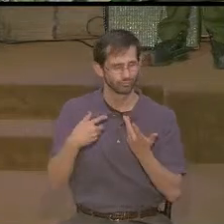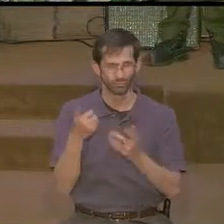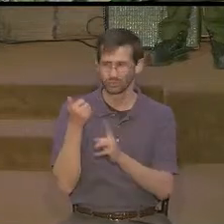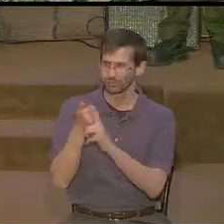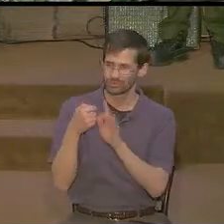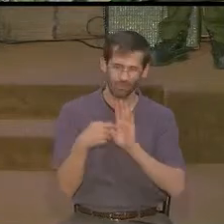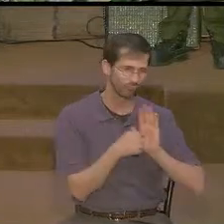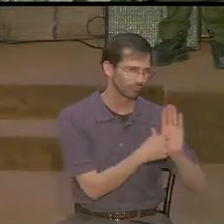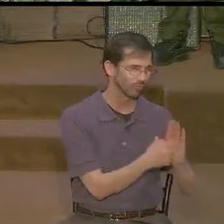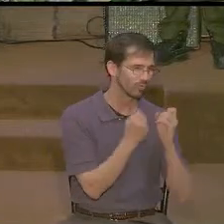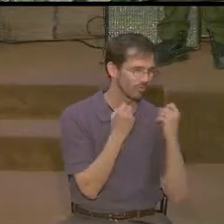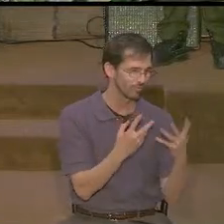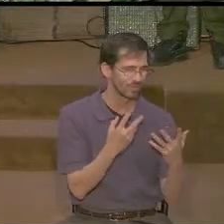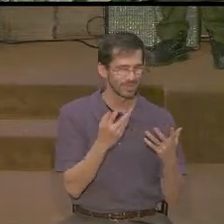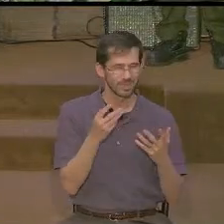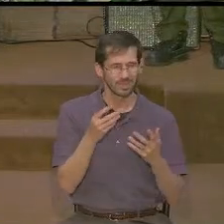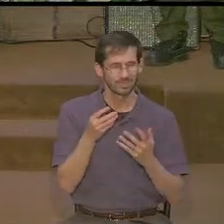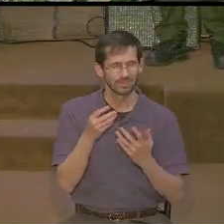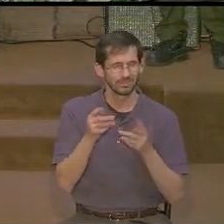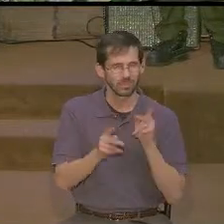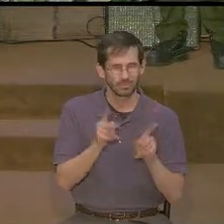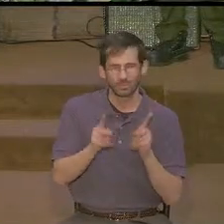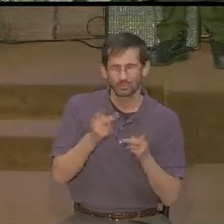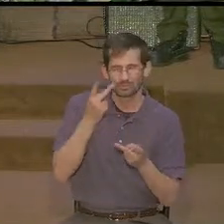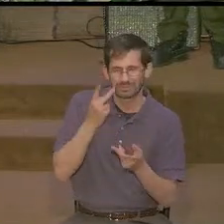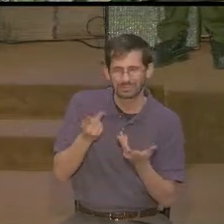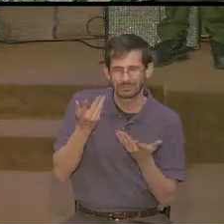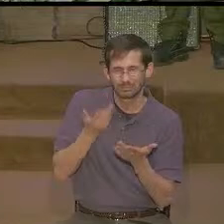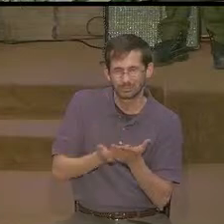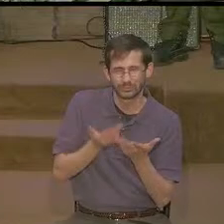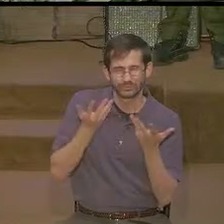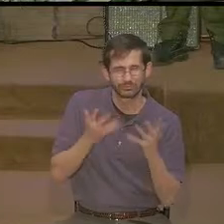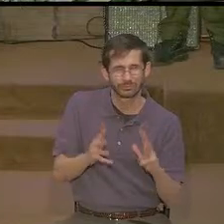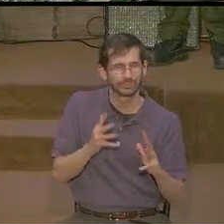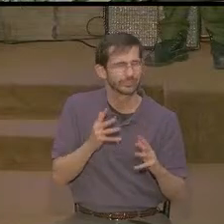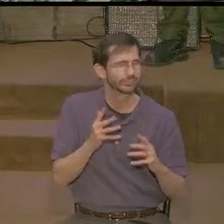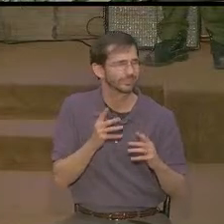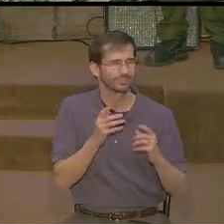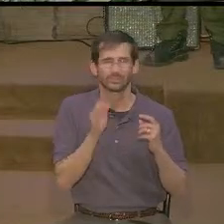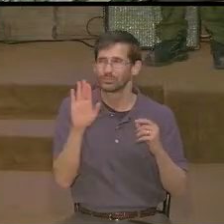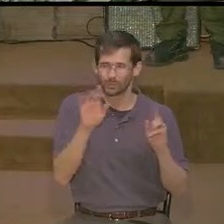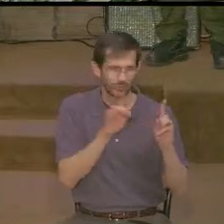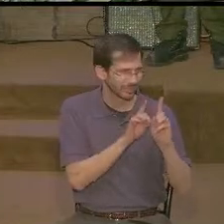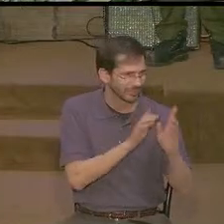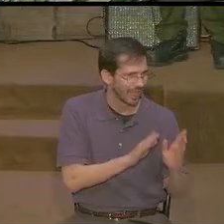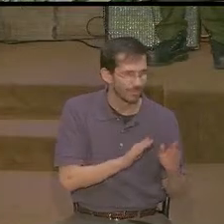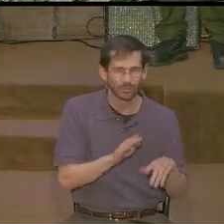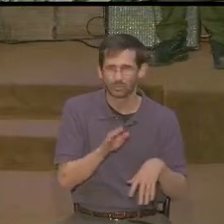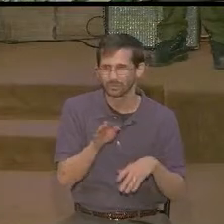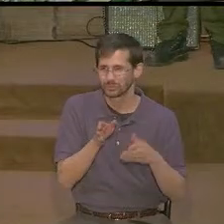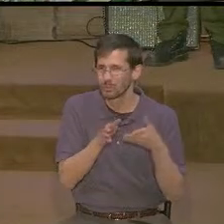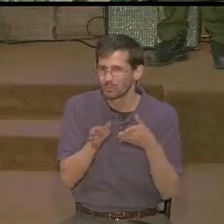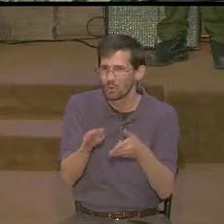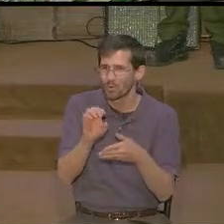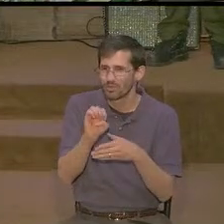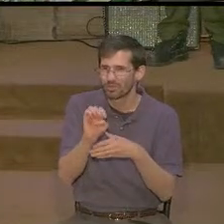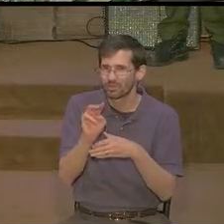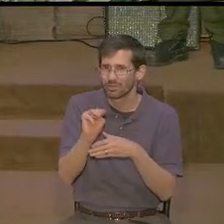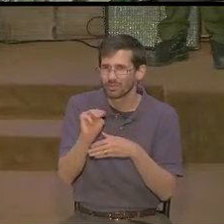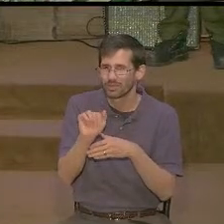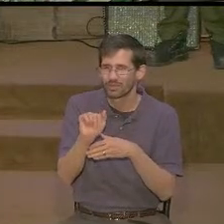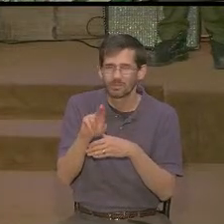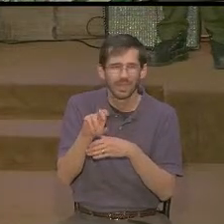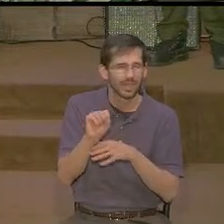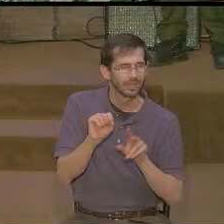the disciples. You showed yourself on the road to Emmaus and to those, Lord, you